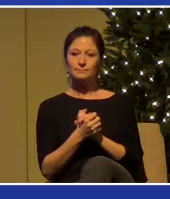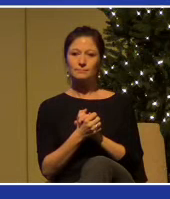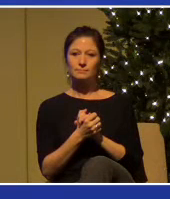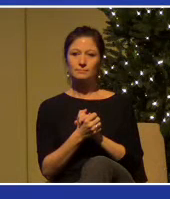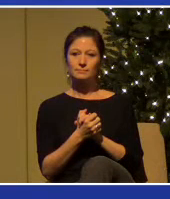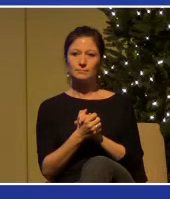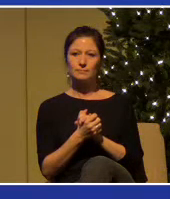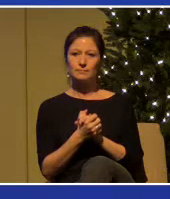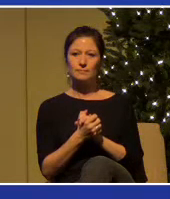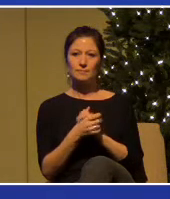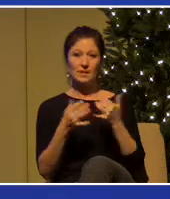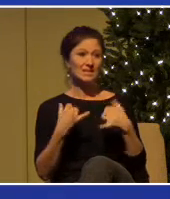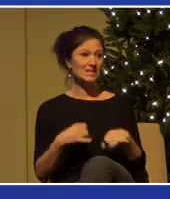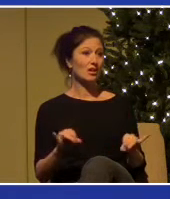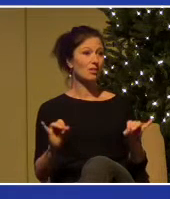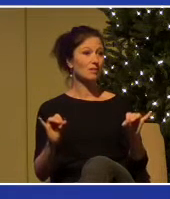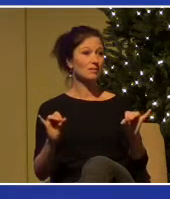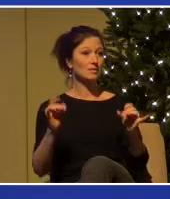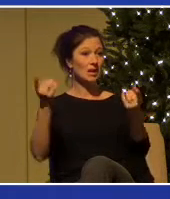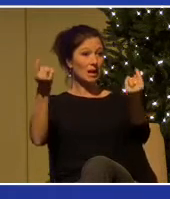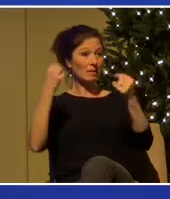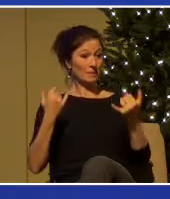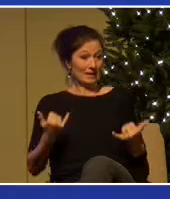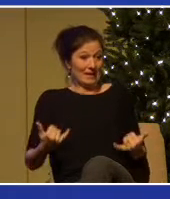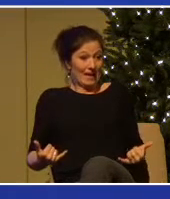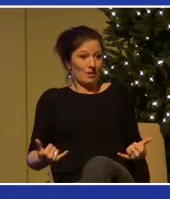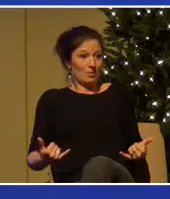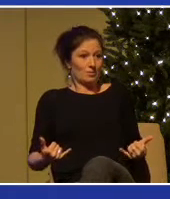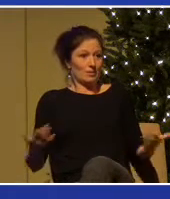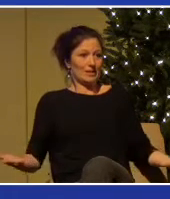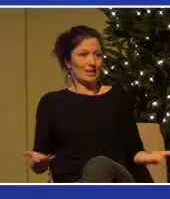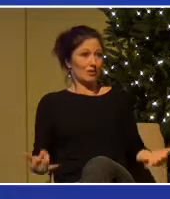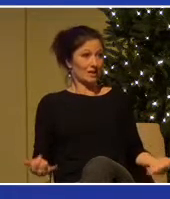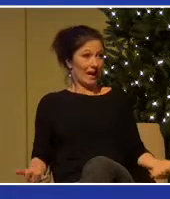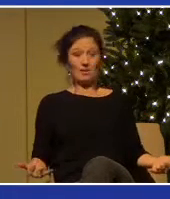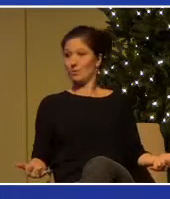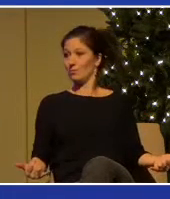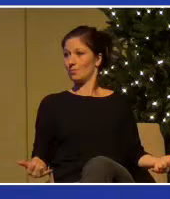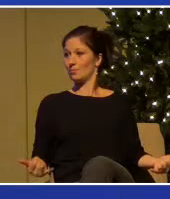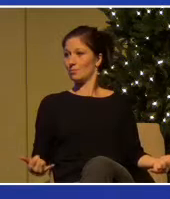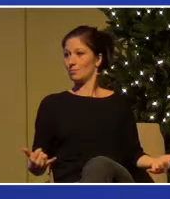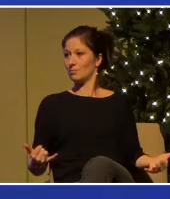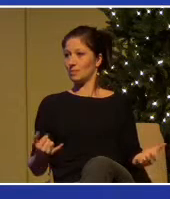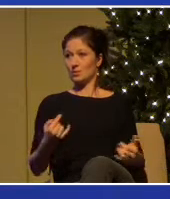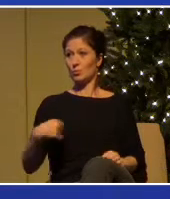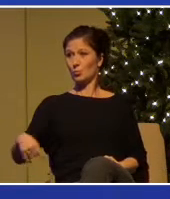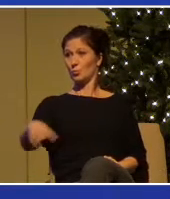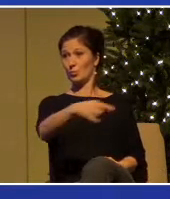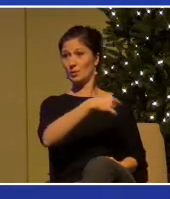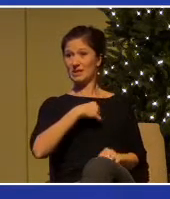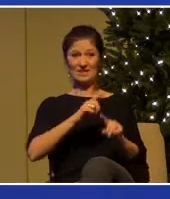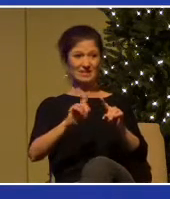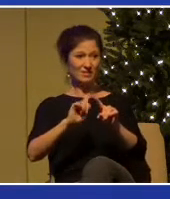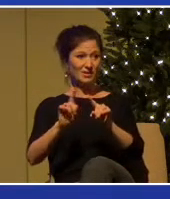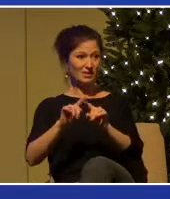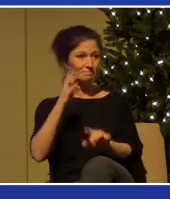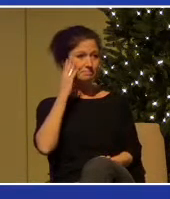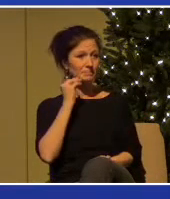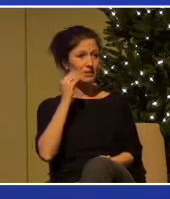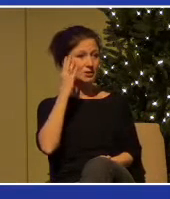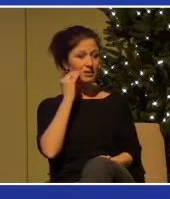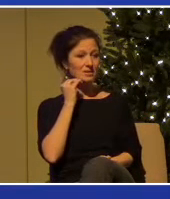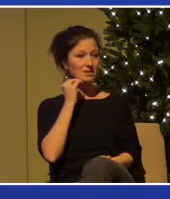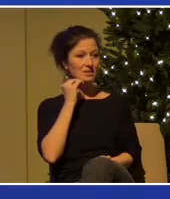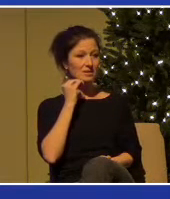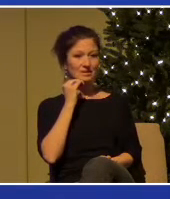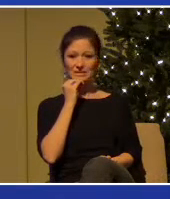And he still comes here and now to those kinds of places, those places that we experience, places where